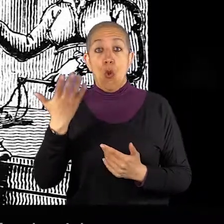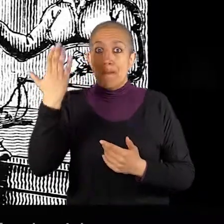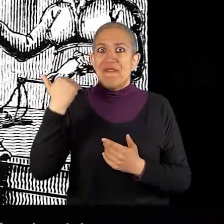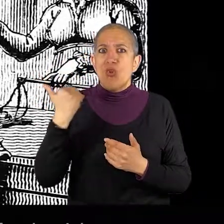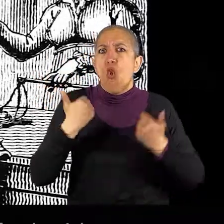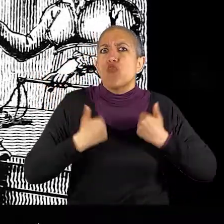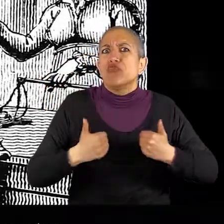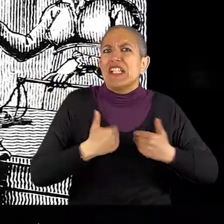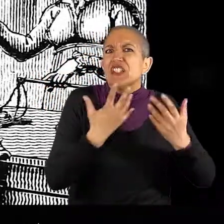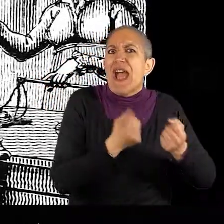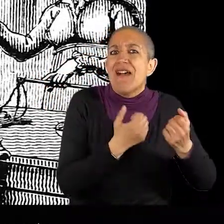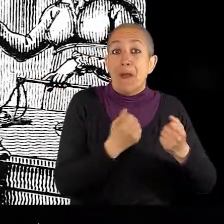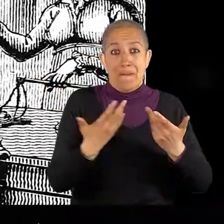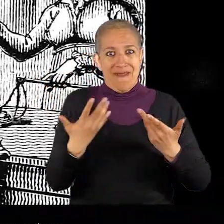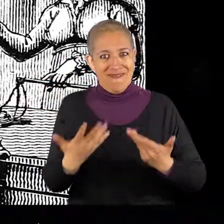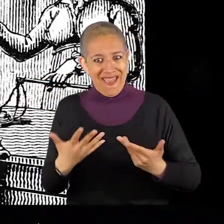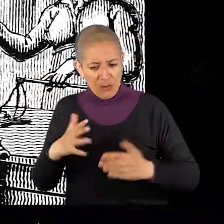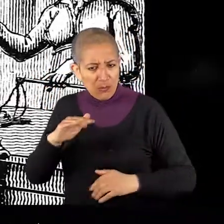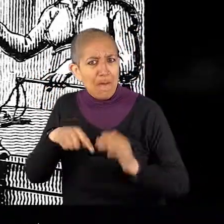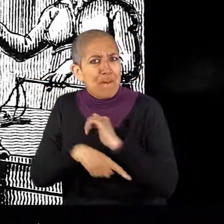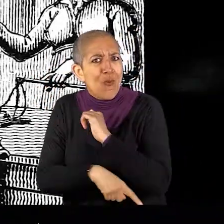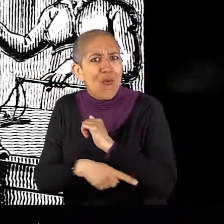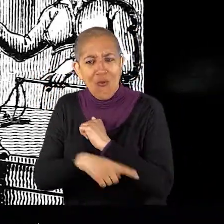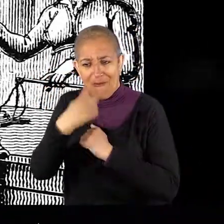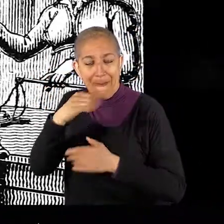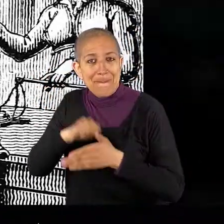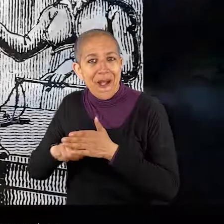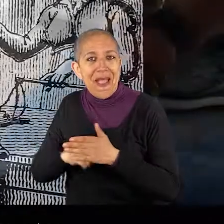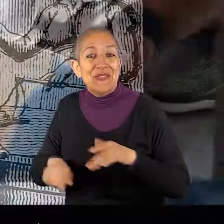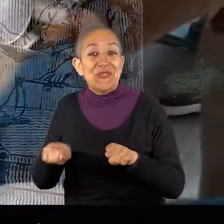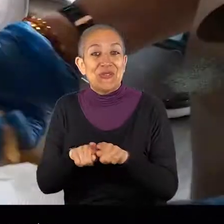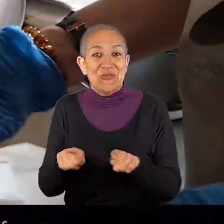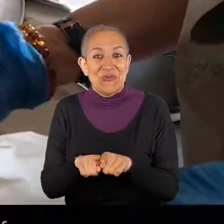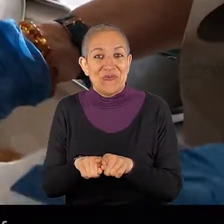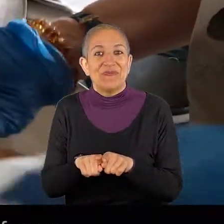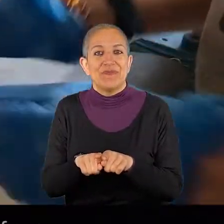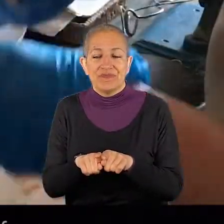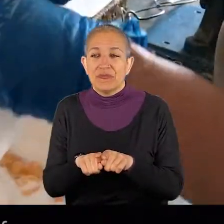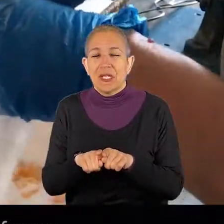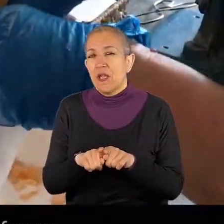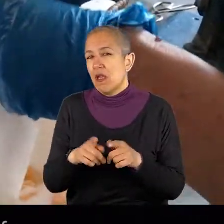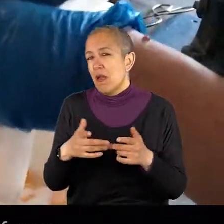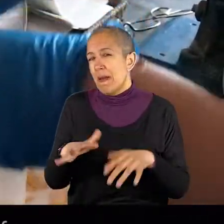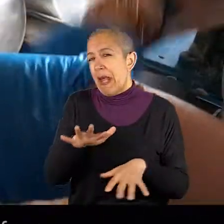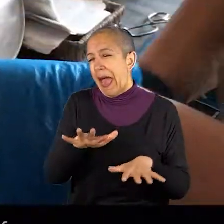the rich, but available for the working classes too. An average of